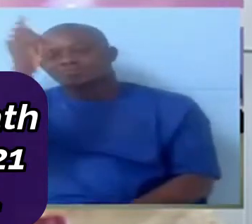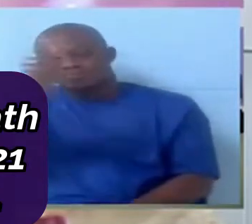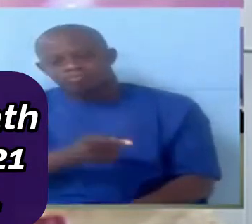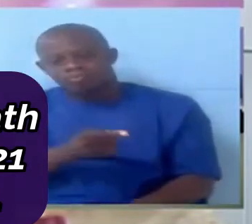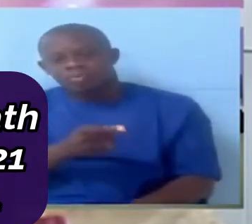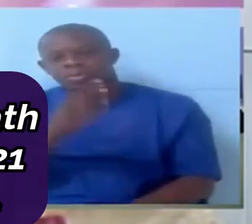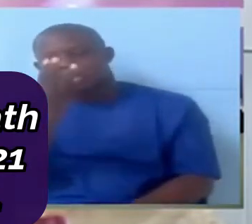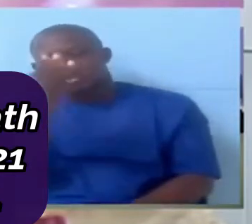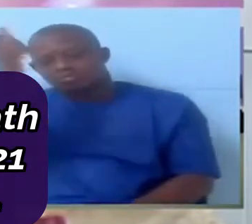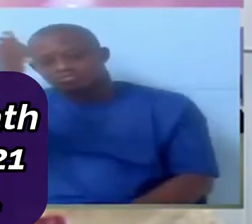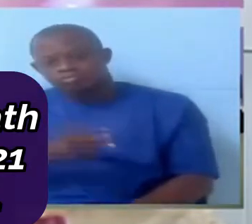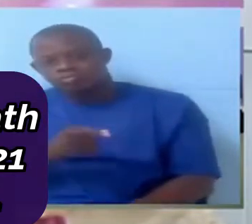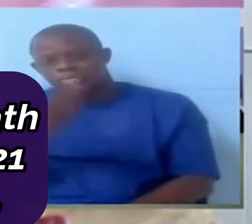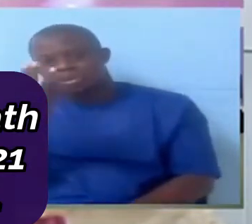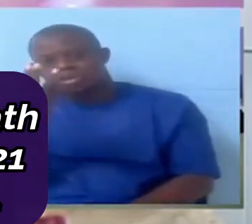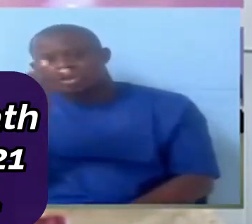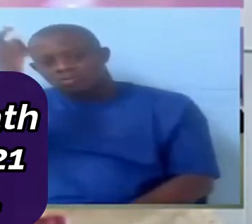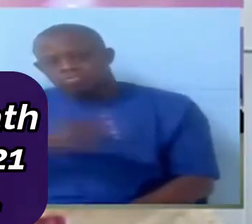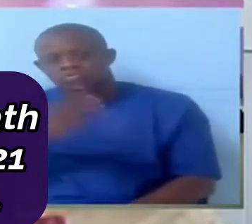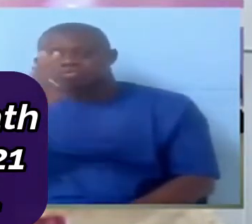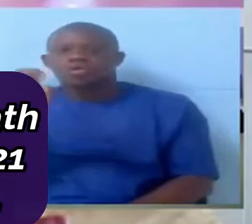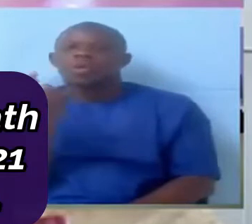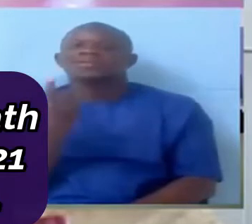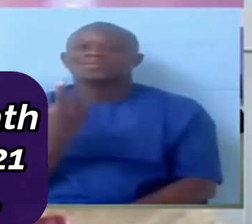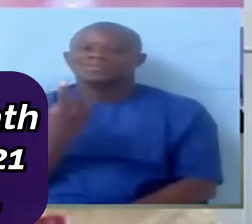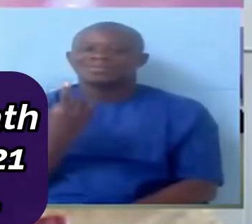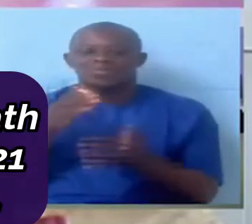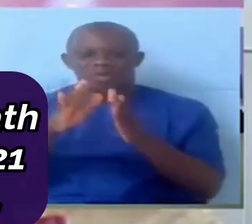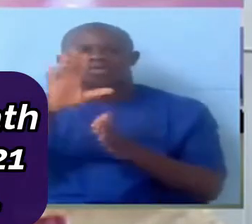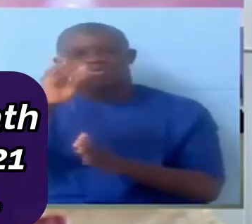3 stroke 3 stroke 21. The final stroke 3,